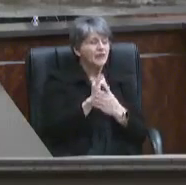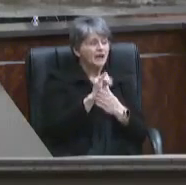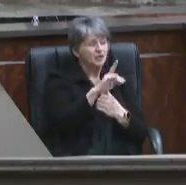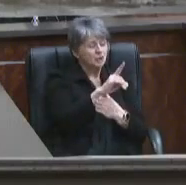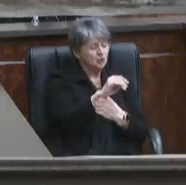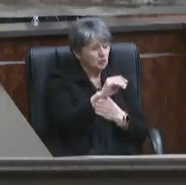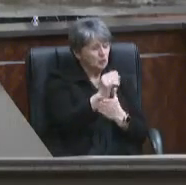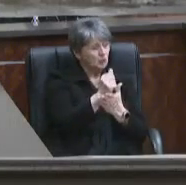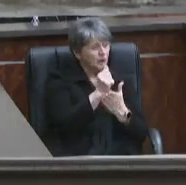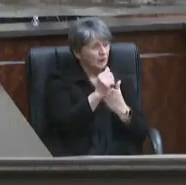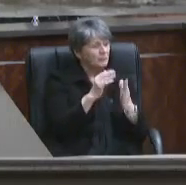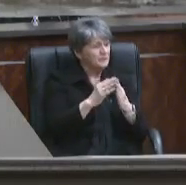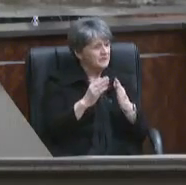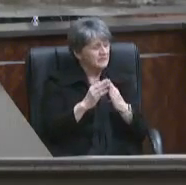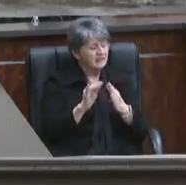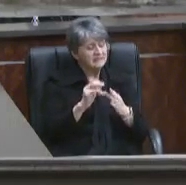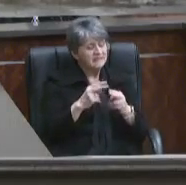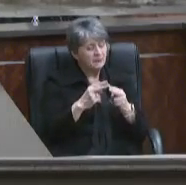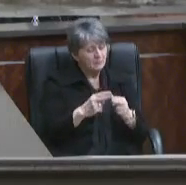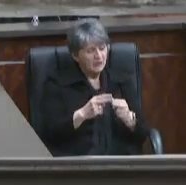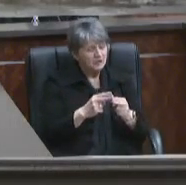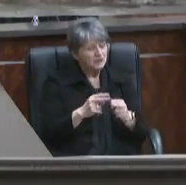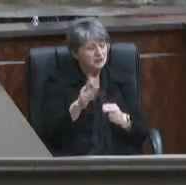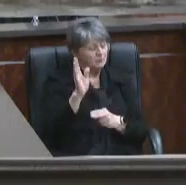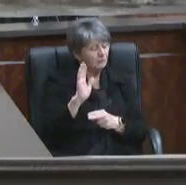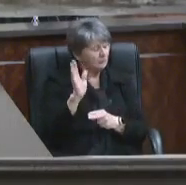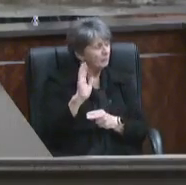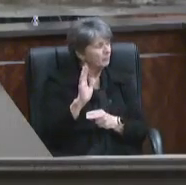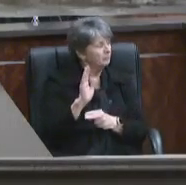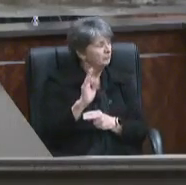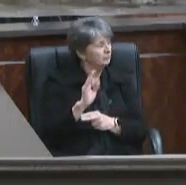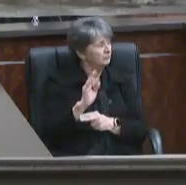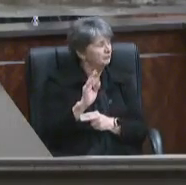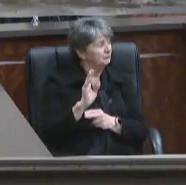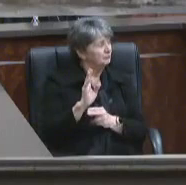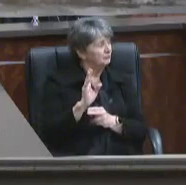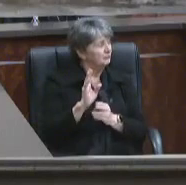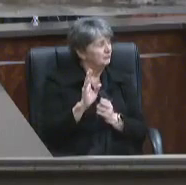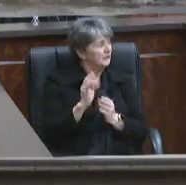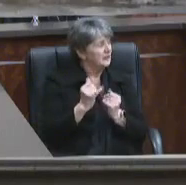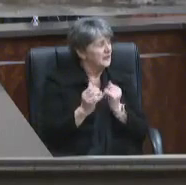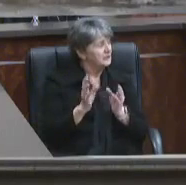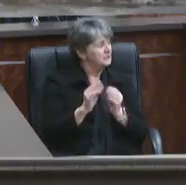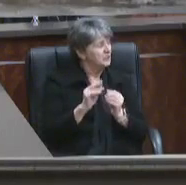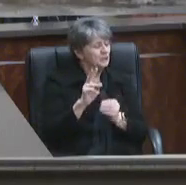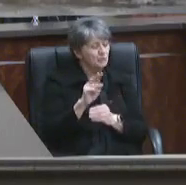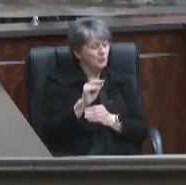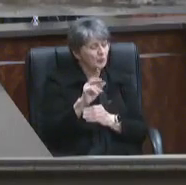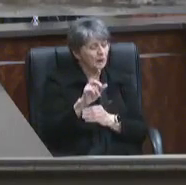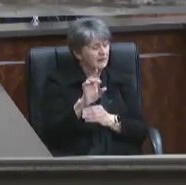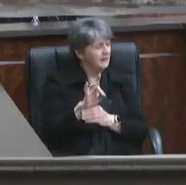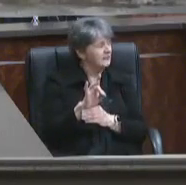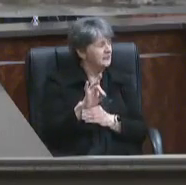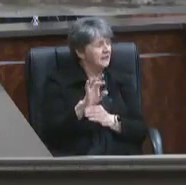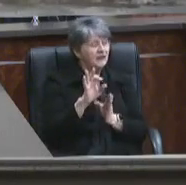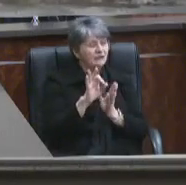know, as I mentioned during our meeting last meeting in 2018, the format for the administrator's report